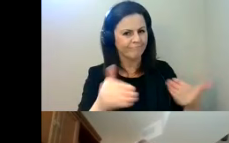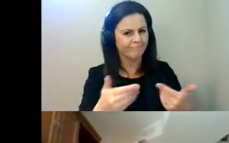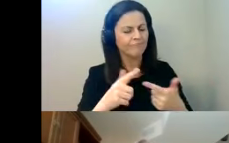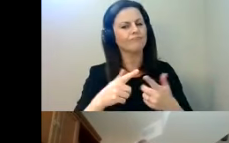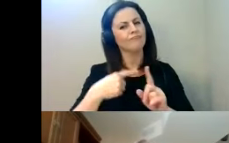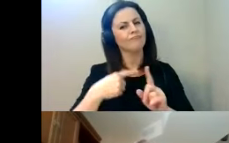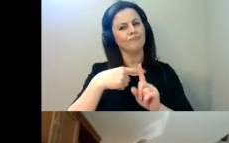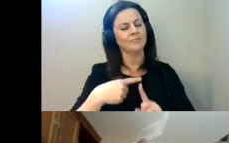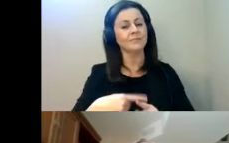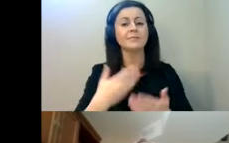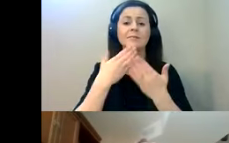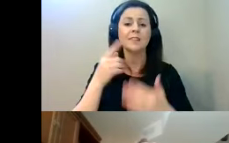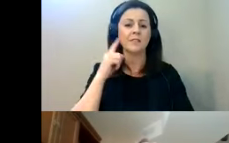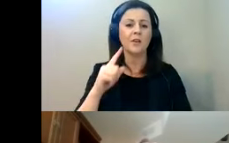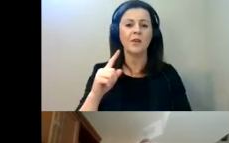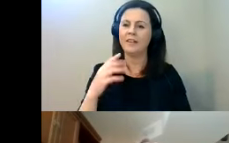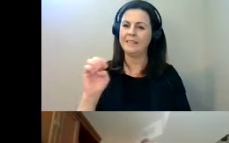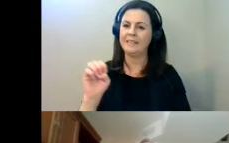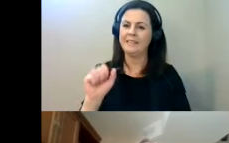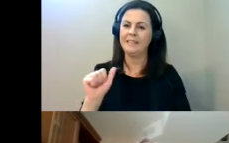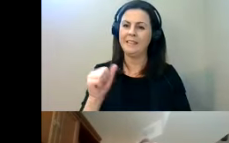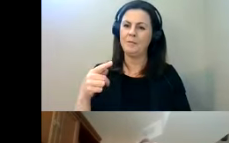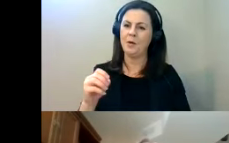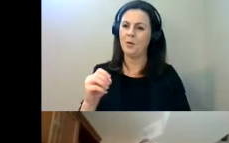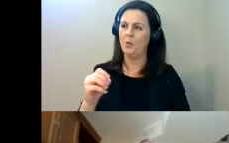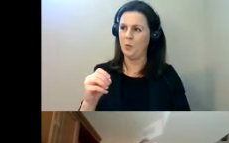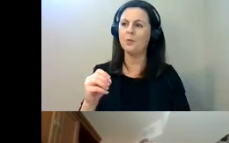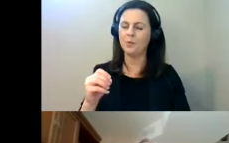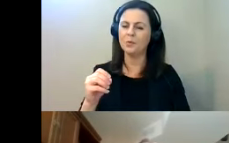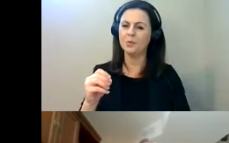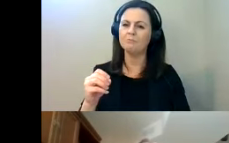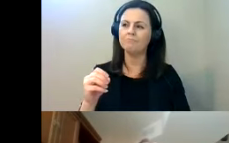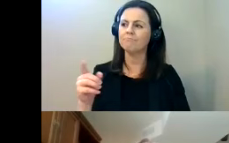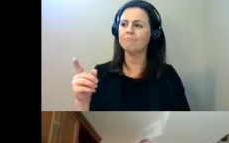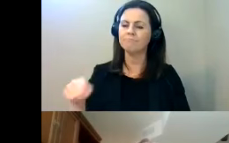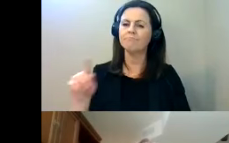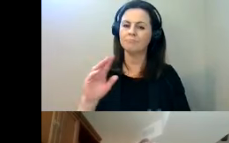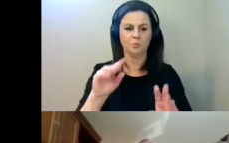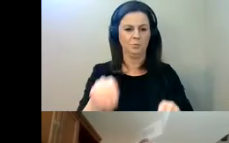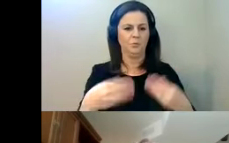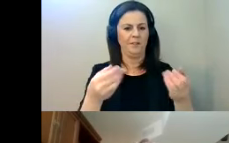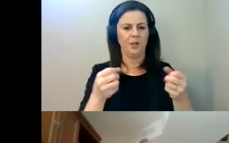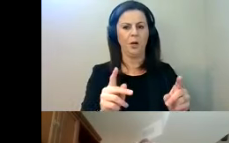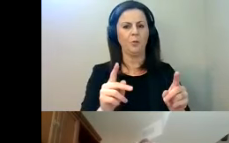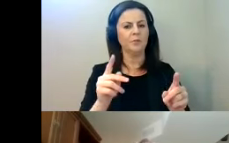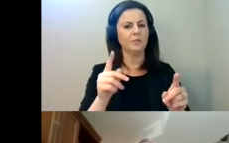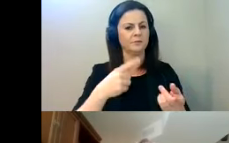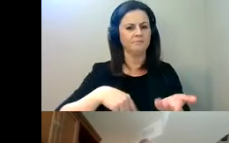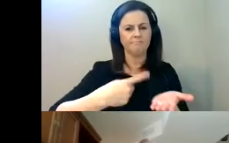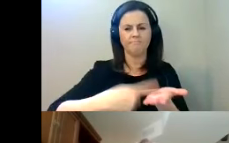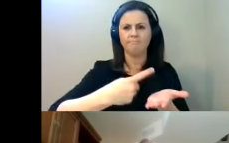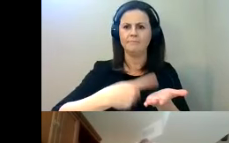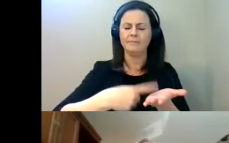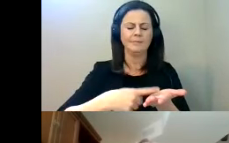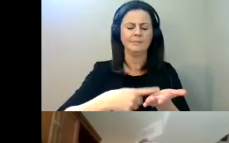Prevention Ontario for providing this forum to address some very important issues